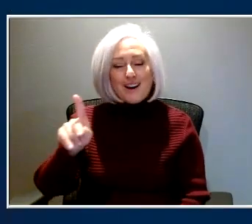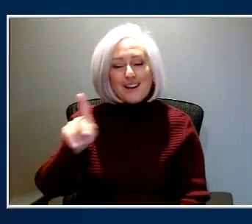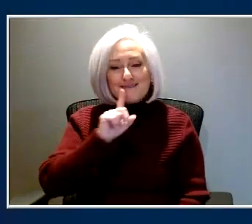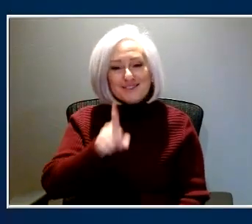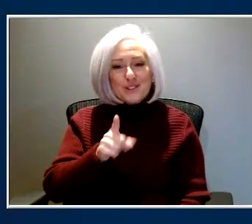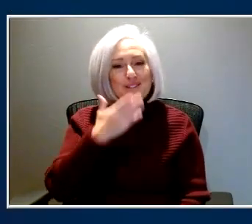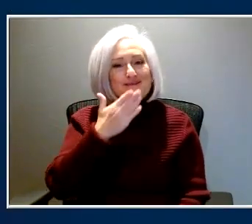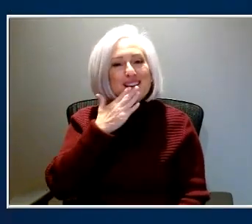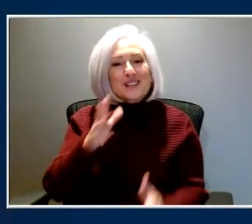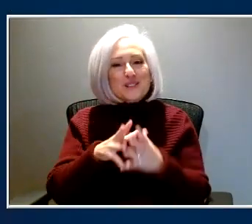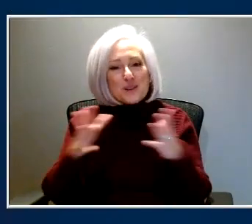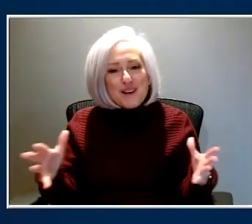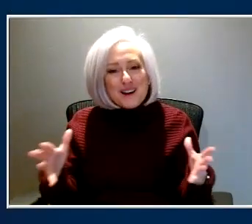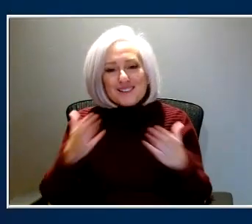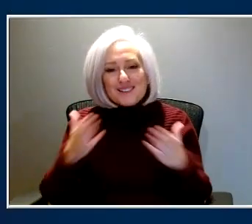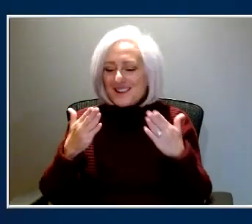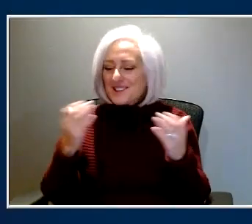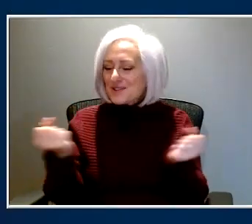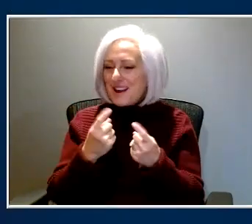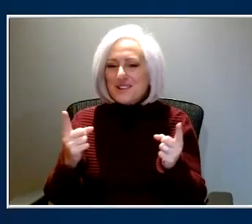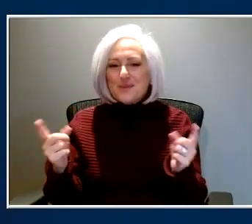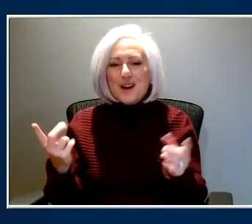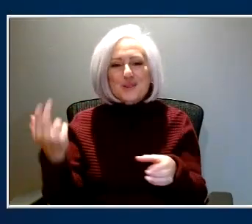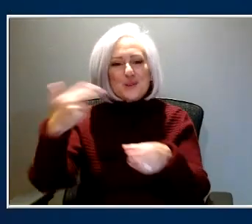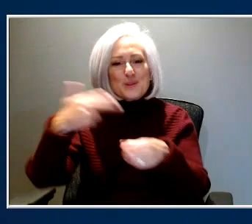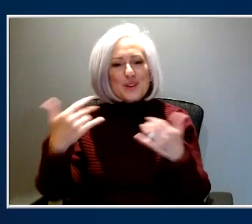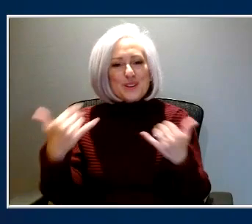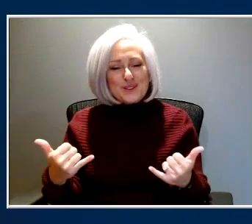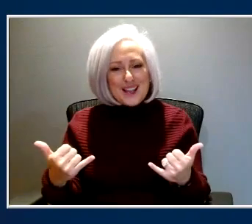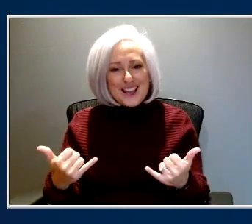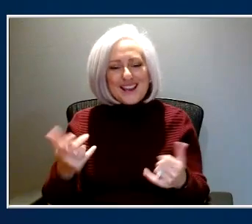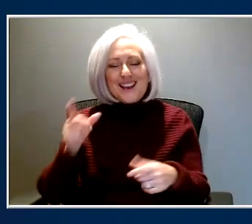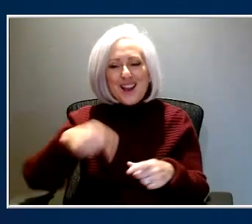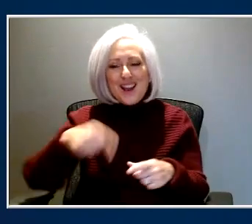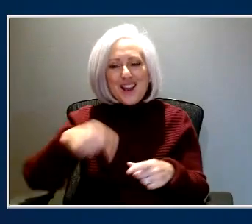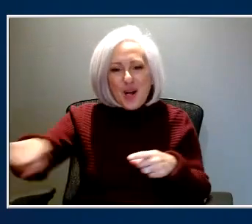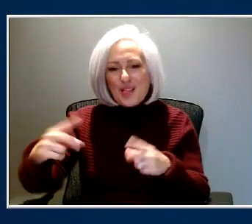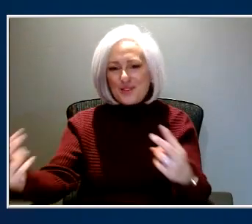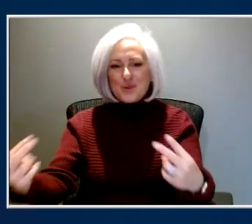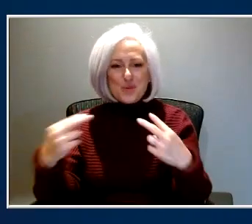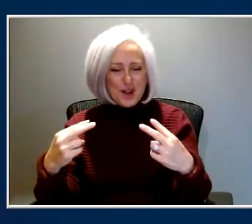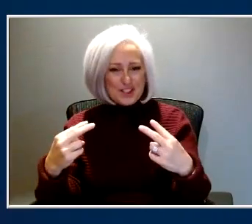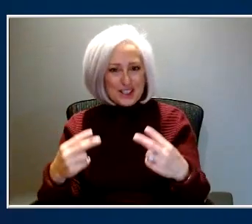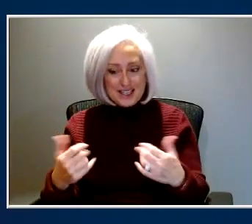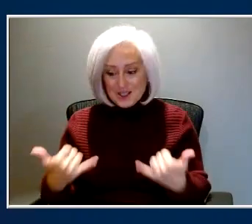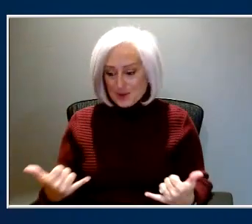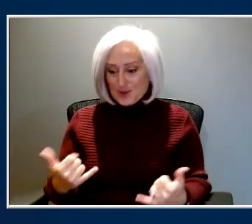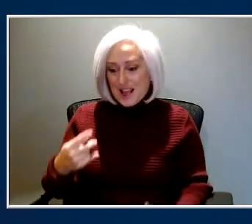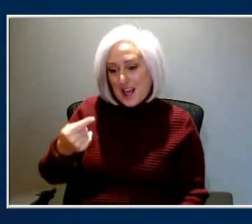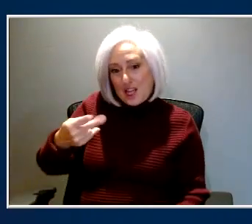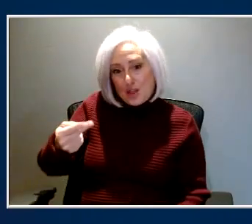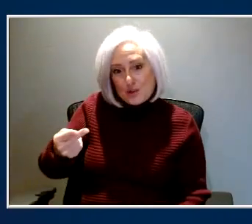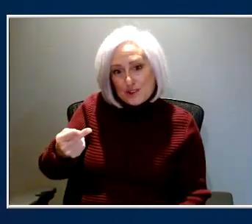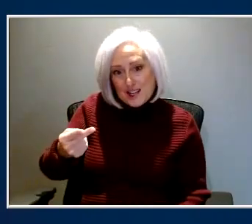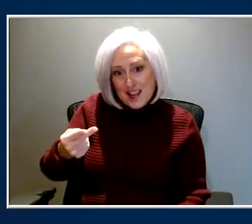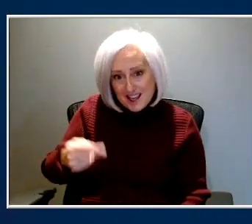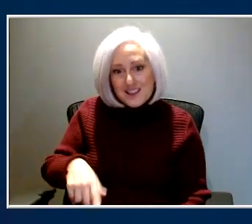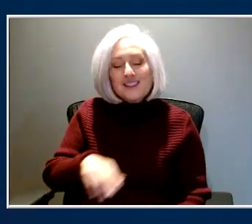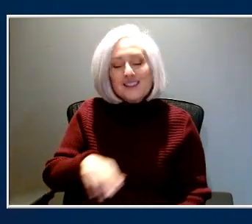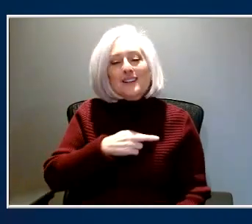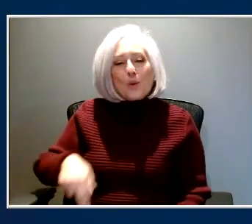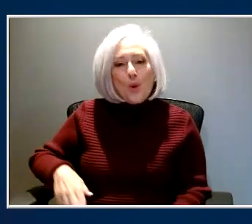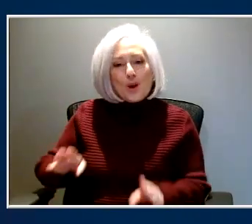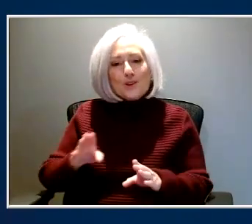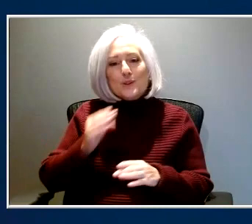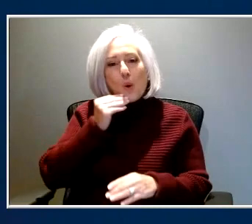guests and, of course, our viewers for being with us day to day. Ahead of the Royals home opener this Thursday, Dr. Vincent Key has been giving us baseball